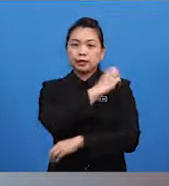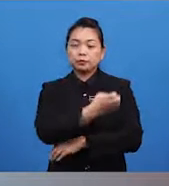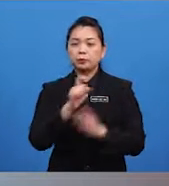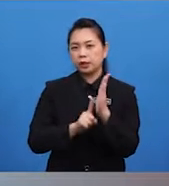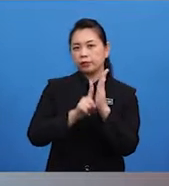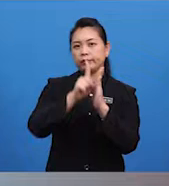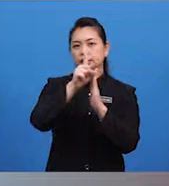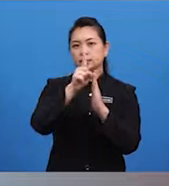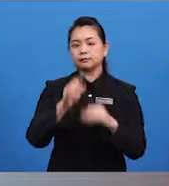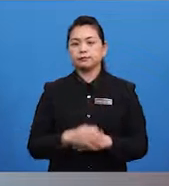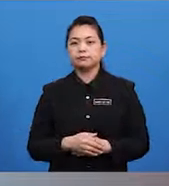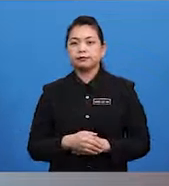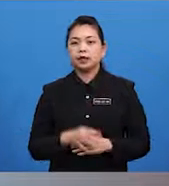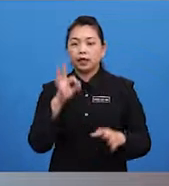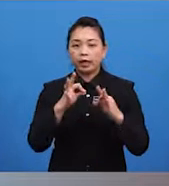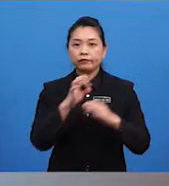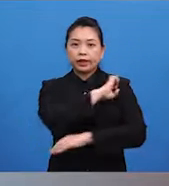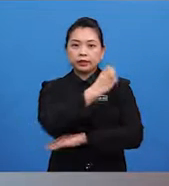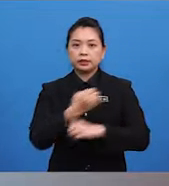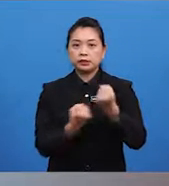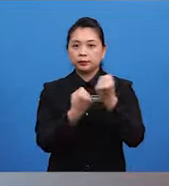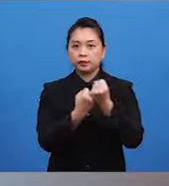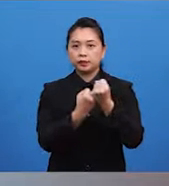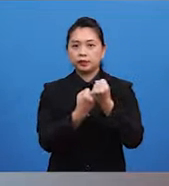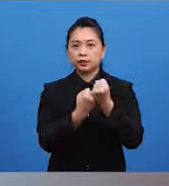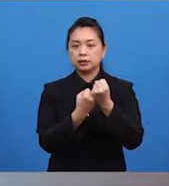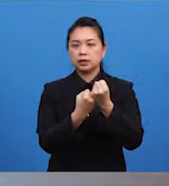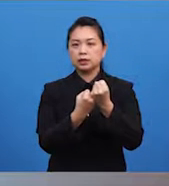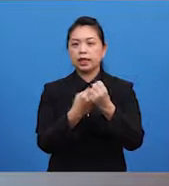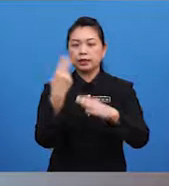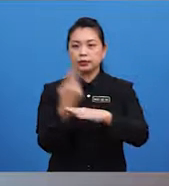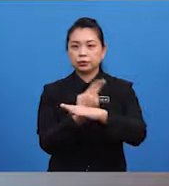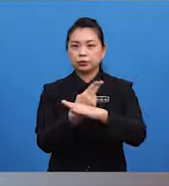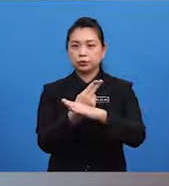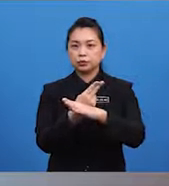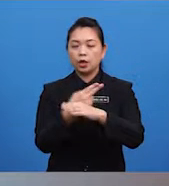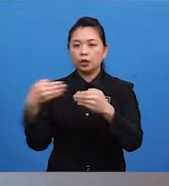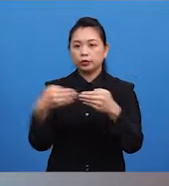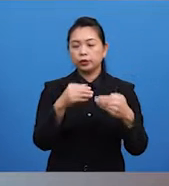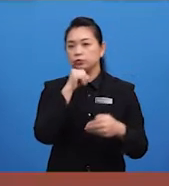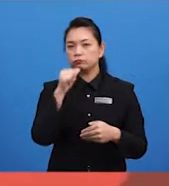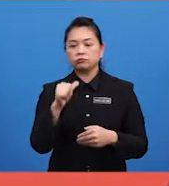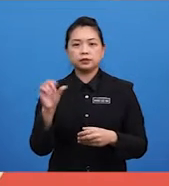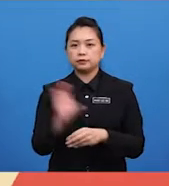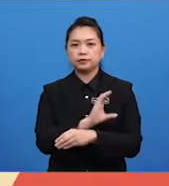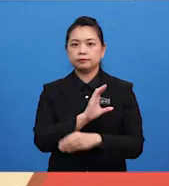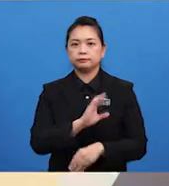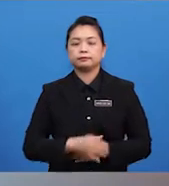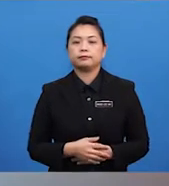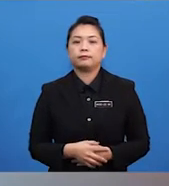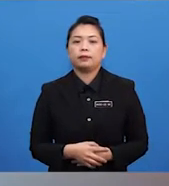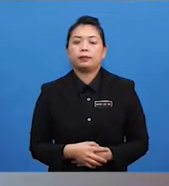increase significantly. If energy supply conversion and use continue to be insufficient.